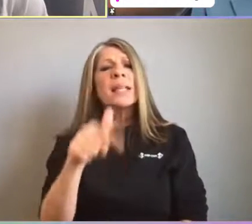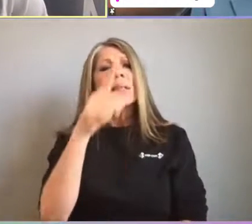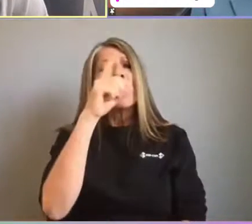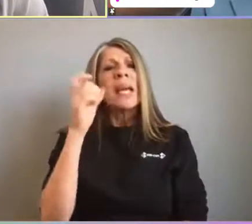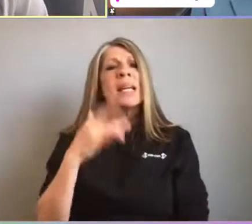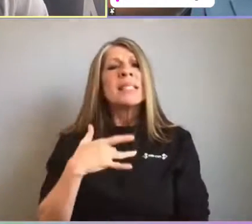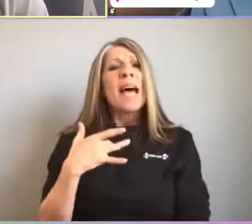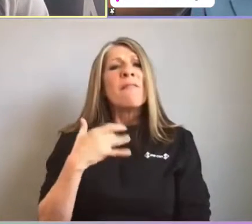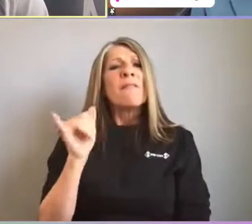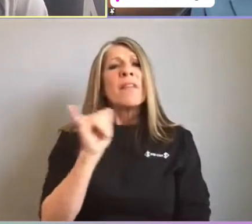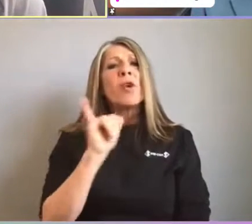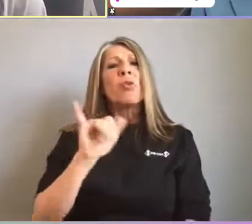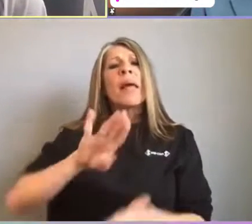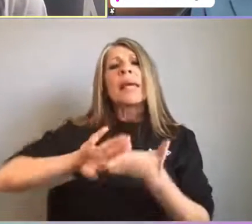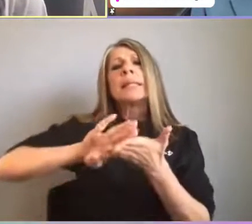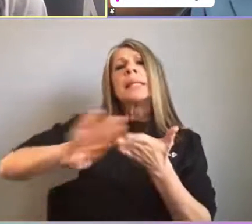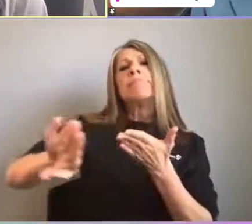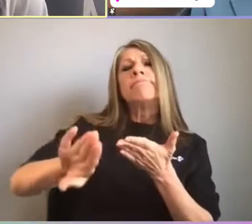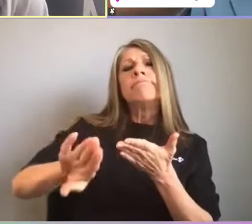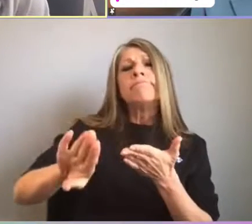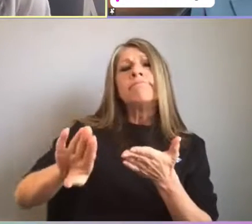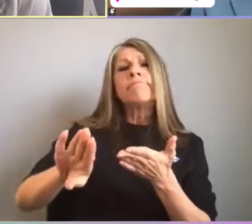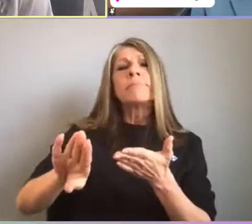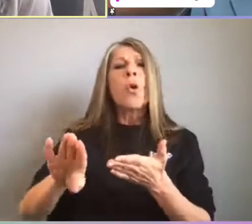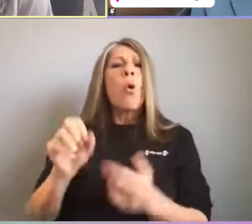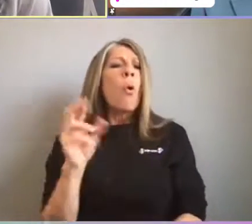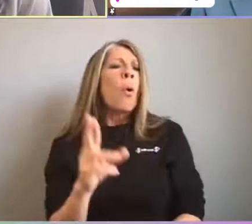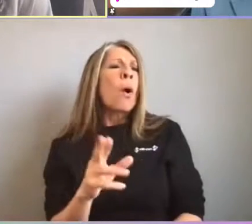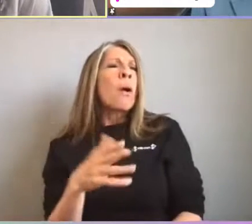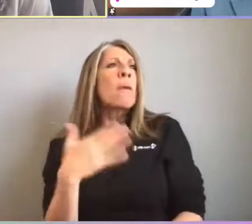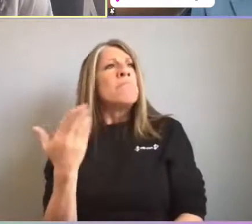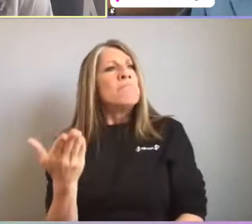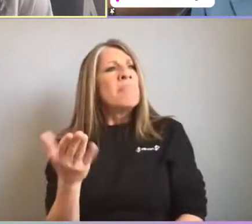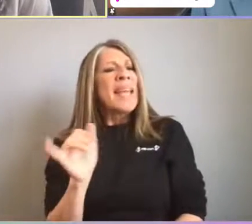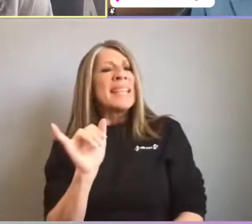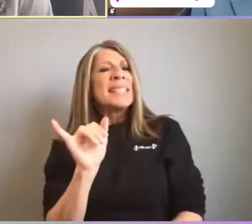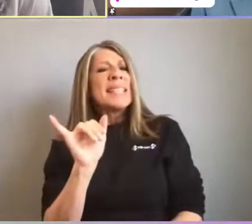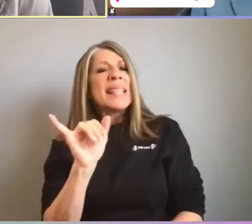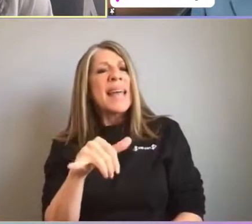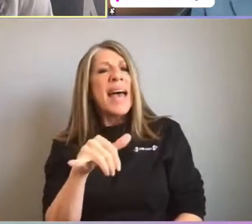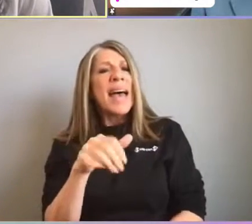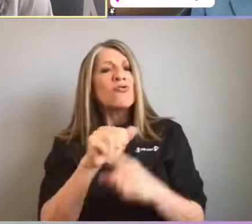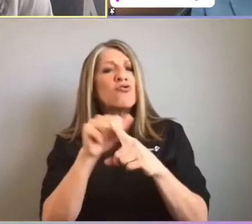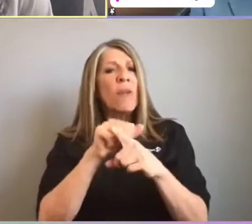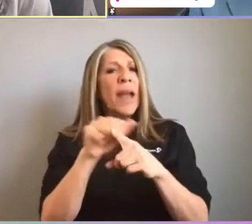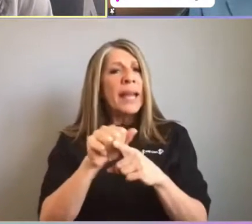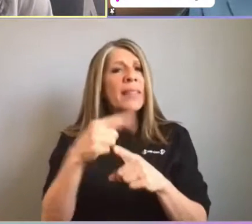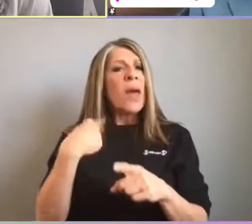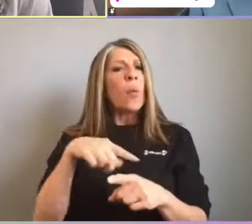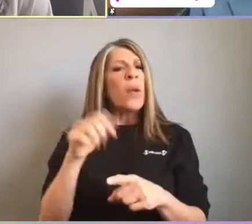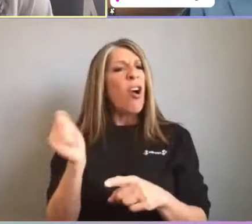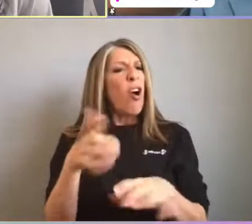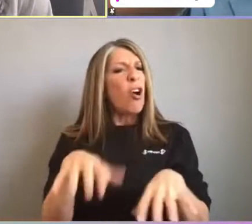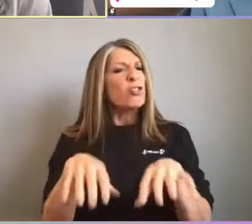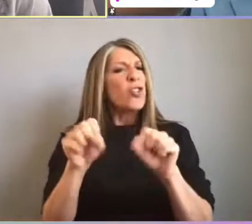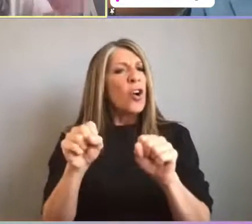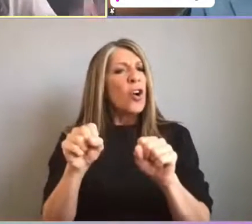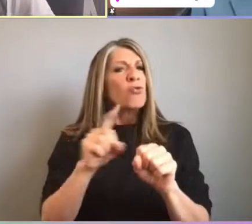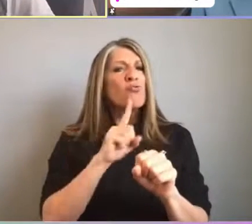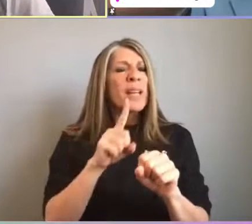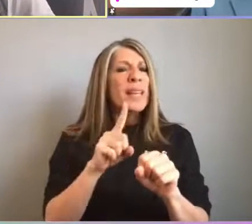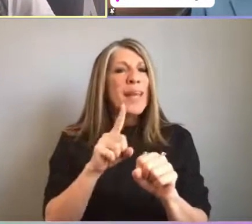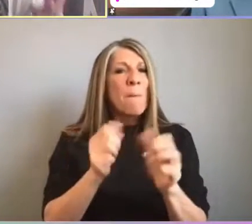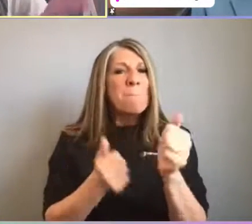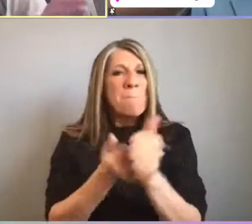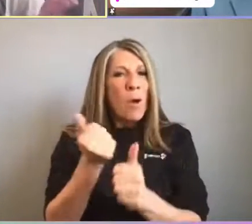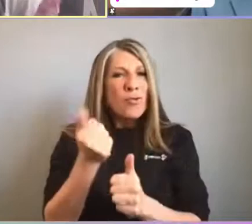it's exclusionary that way. Or is that training that we all just took really? Because